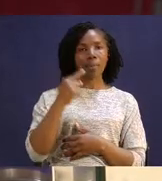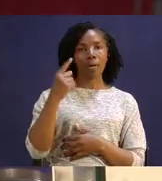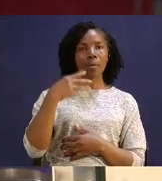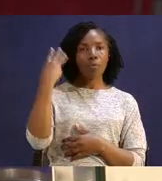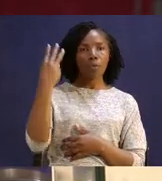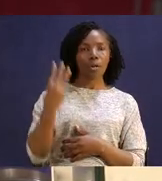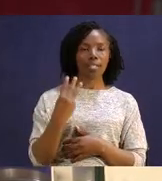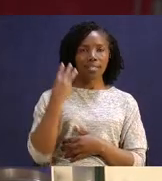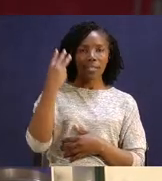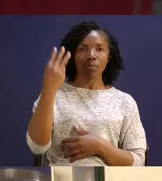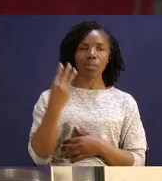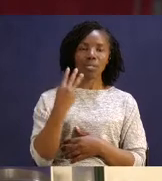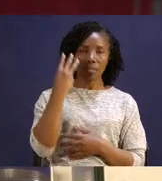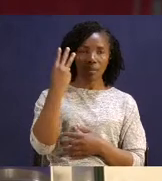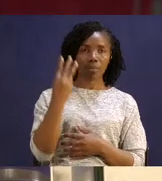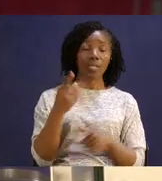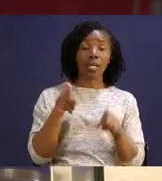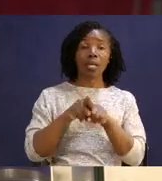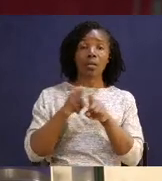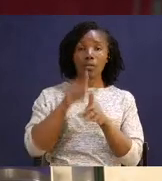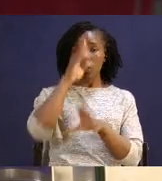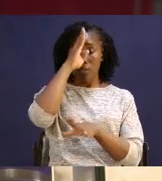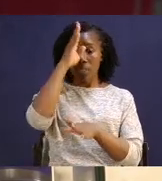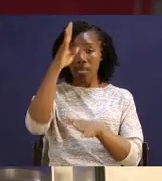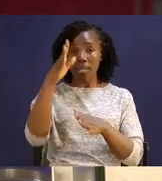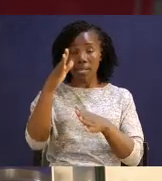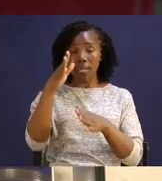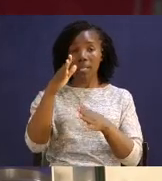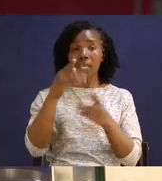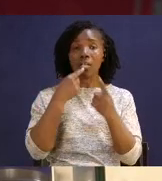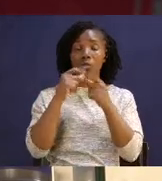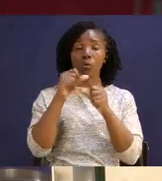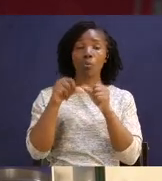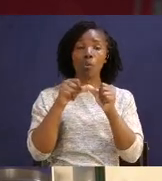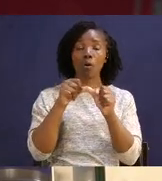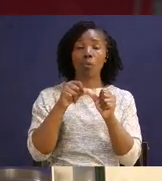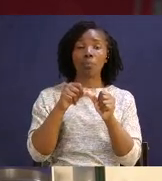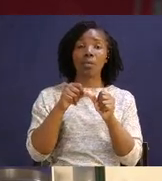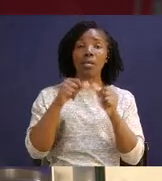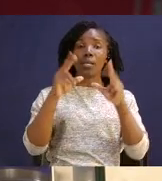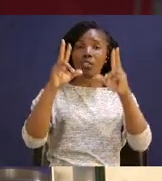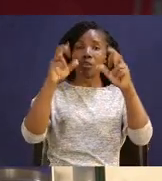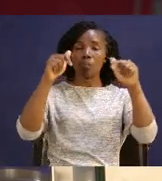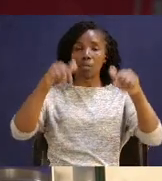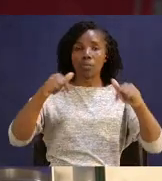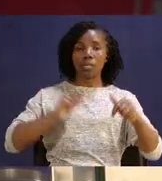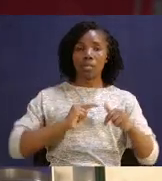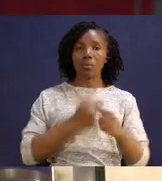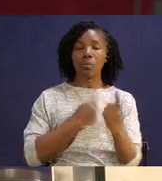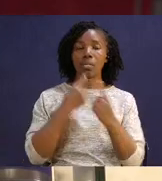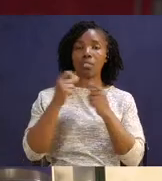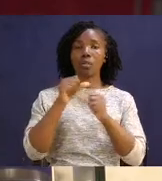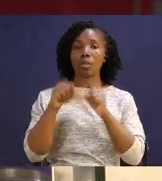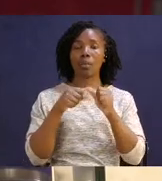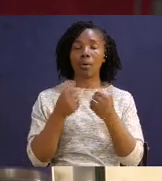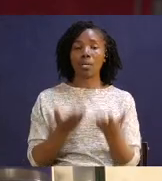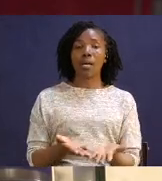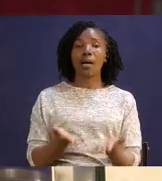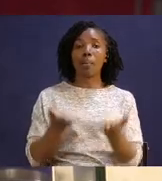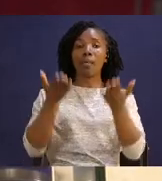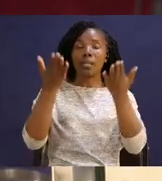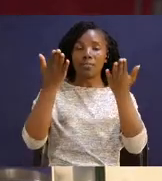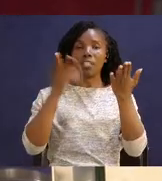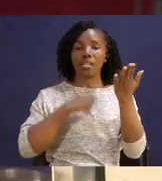Sundays. But we are talking about uplifted kingdom supply. There is a